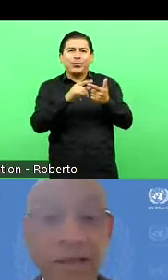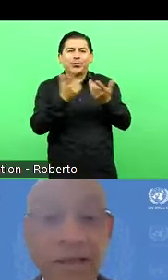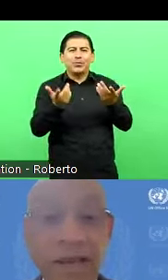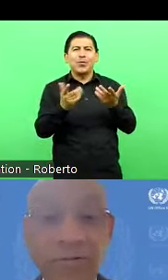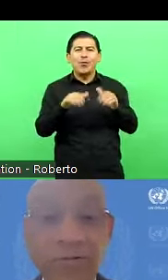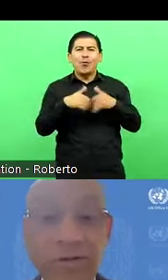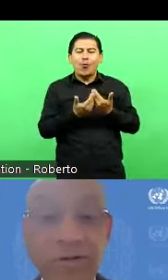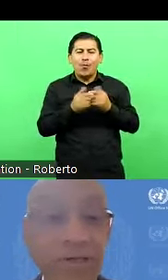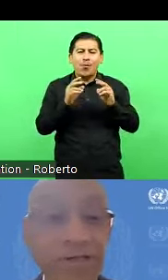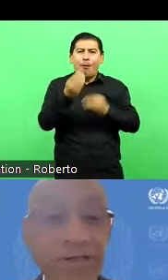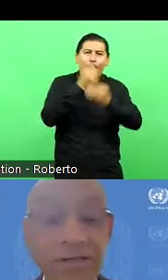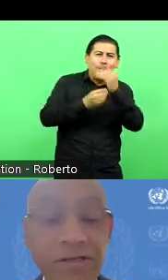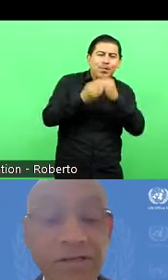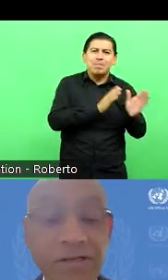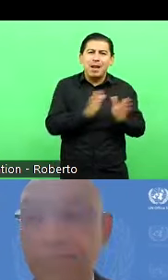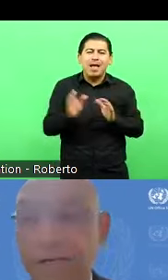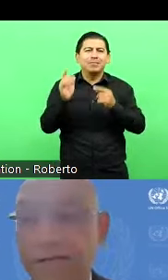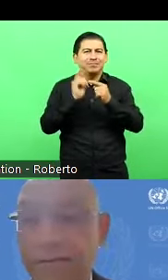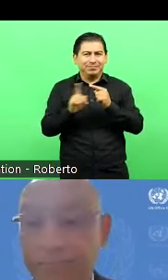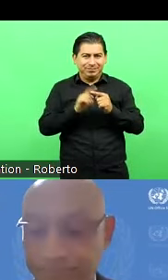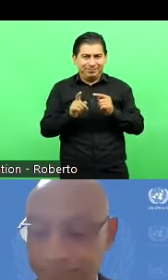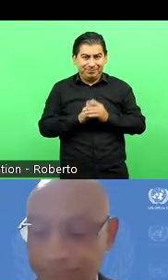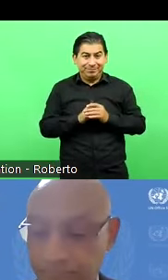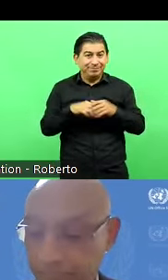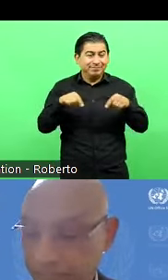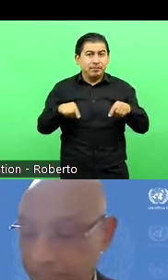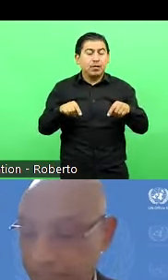the inclusion of persons with disability.